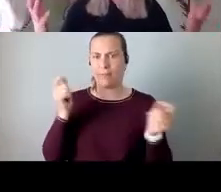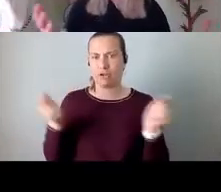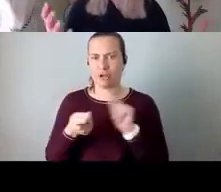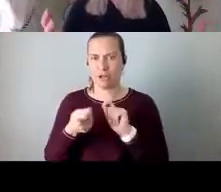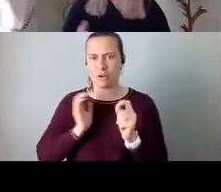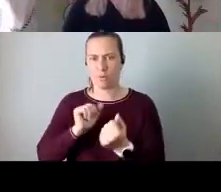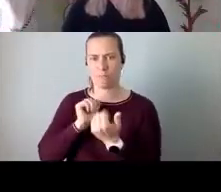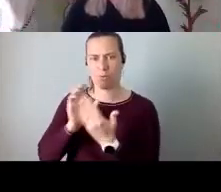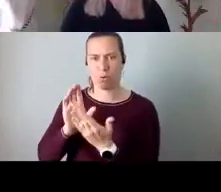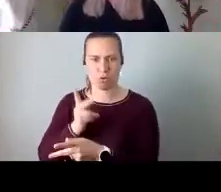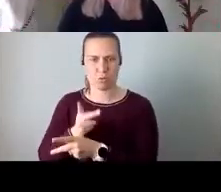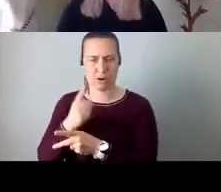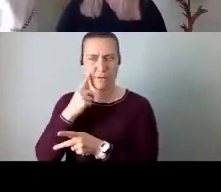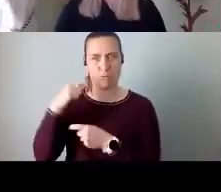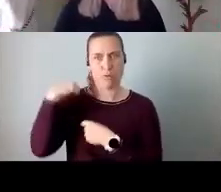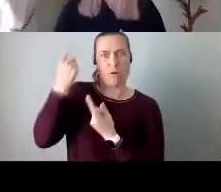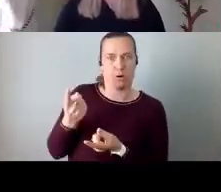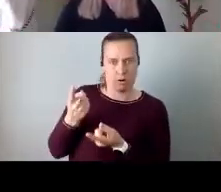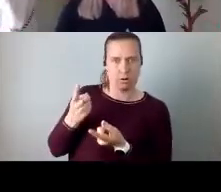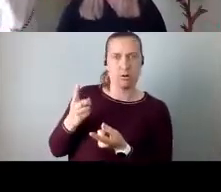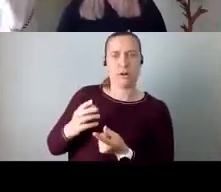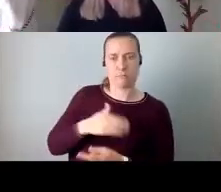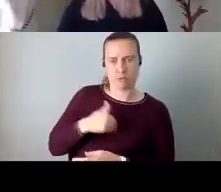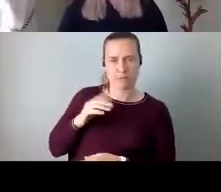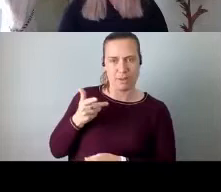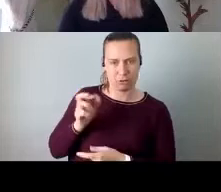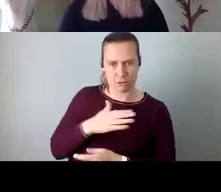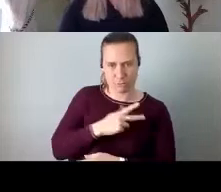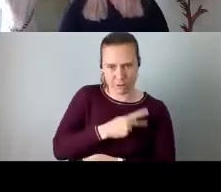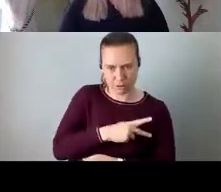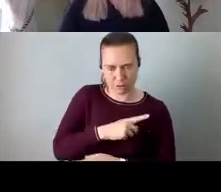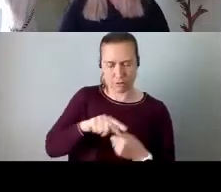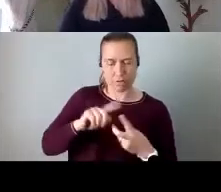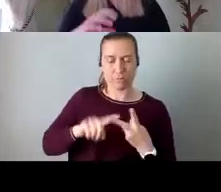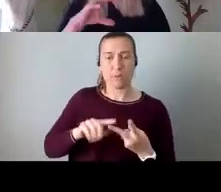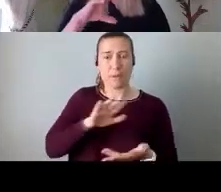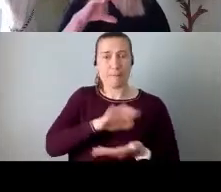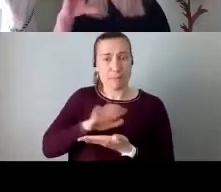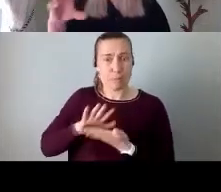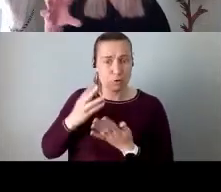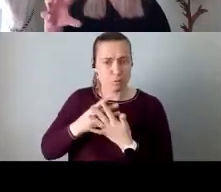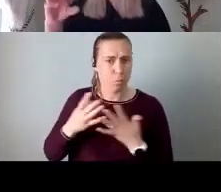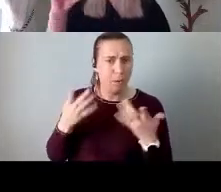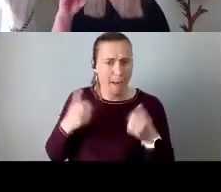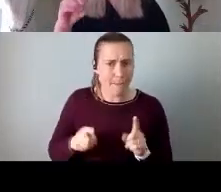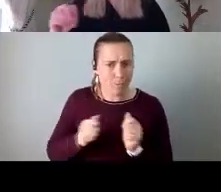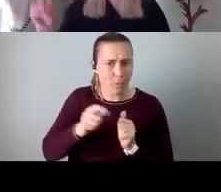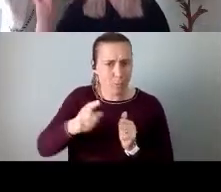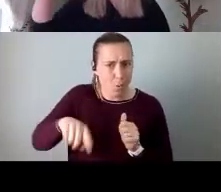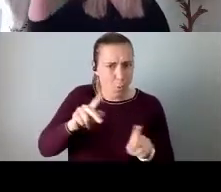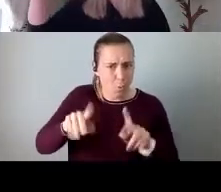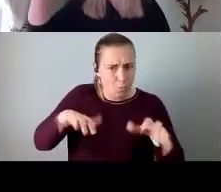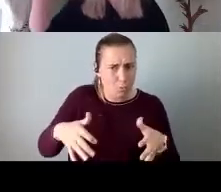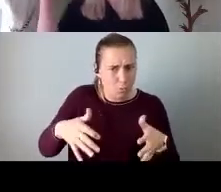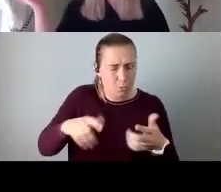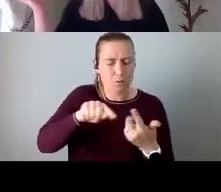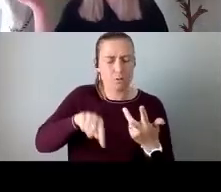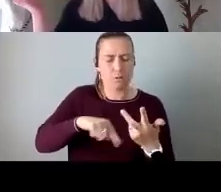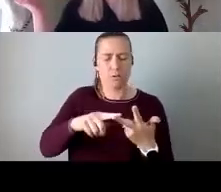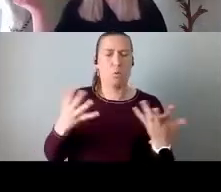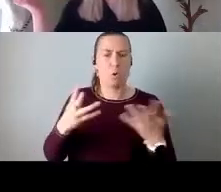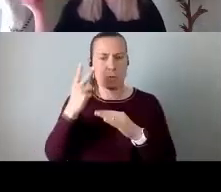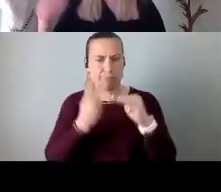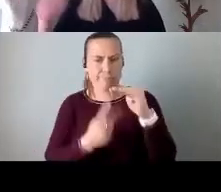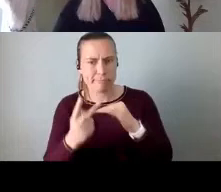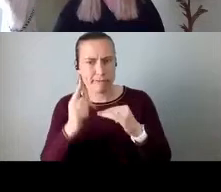for existing breast cancer patients? What happened in our mammographic screening populations, and what do we expect in the